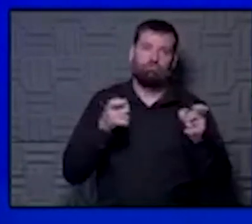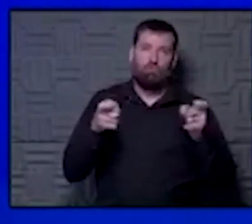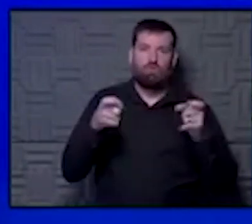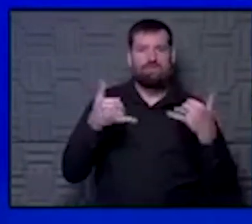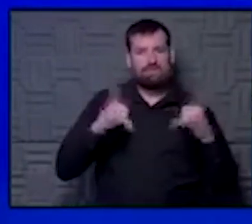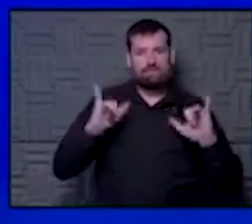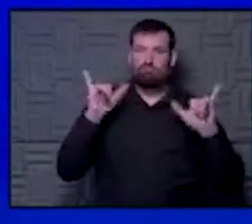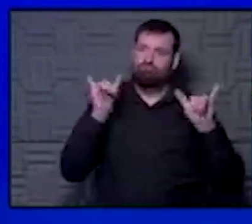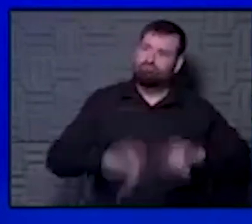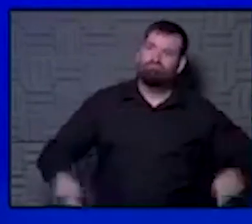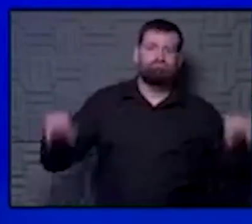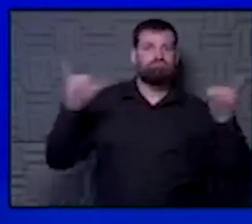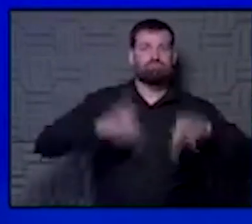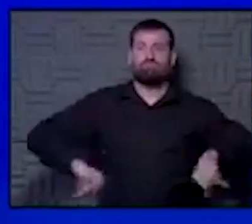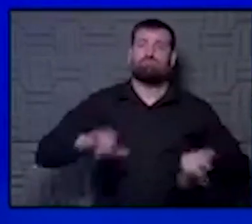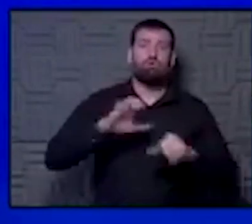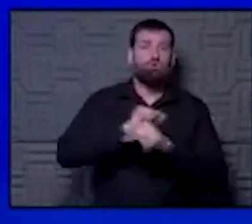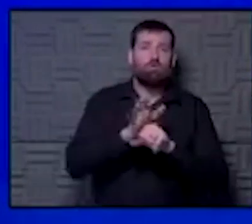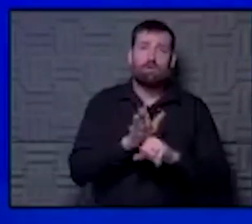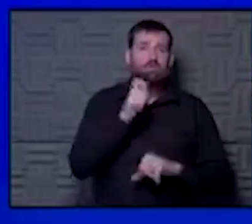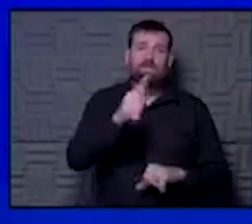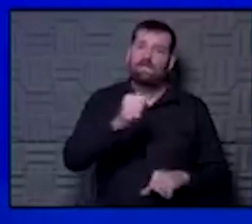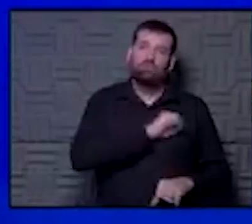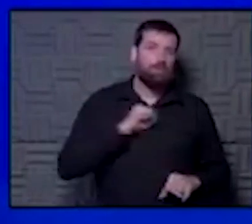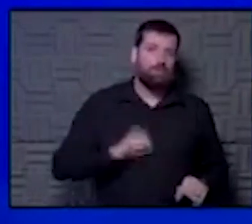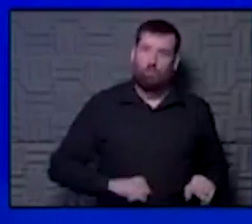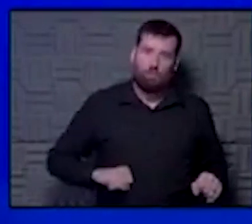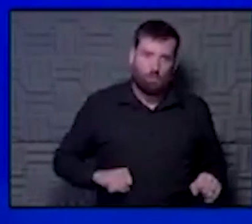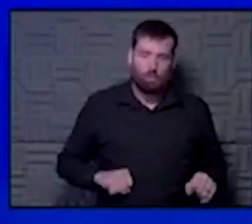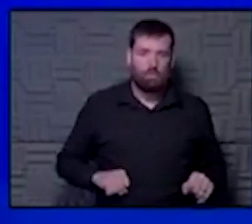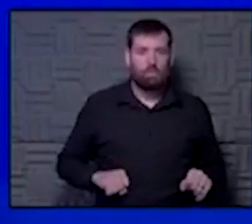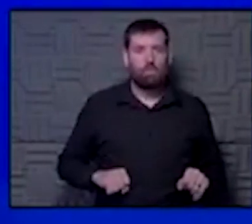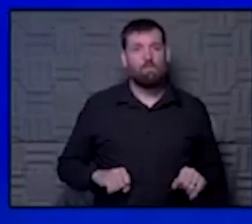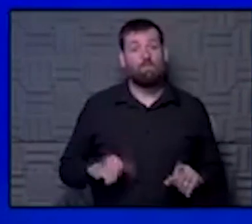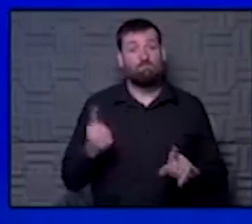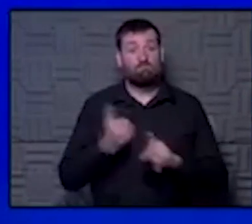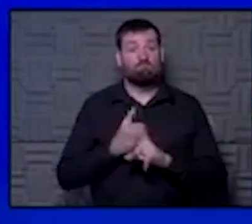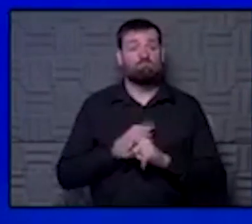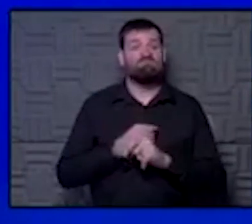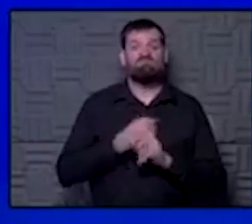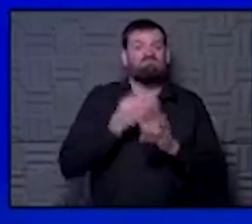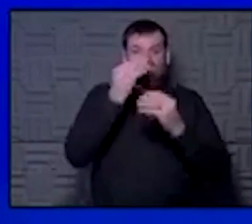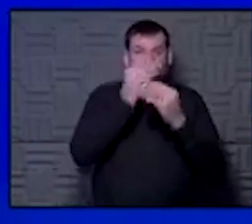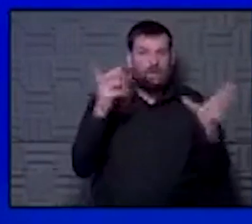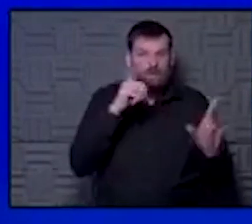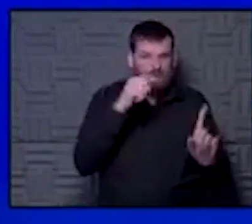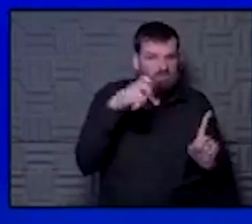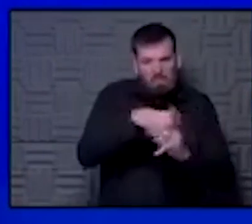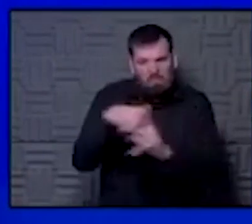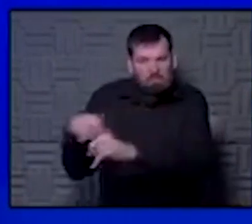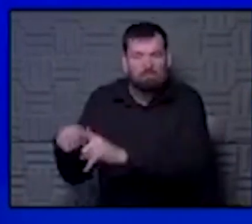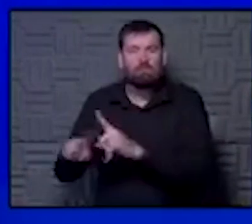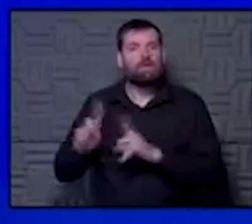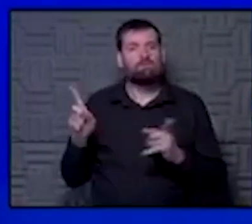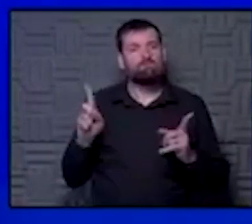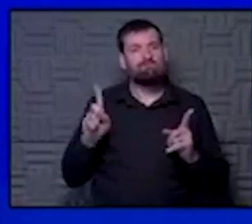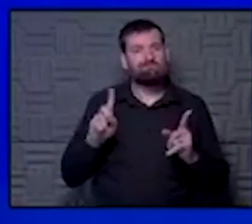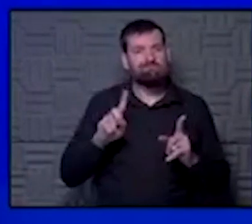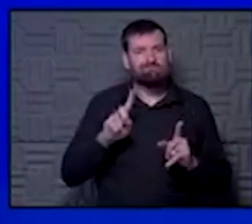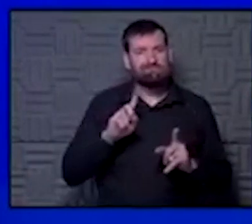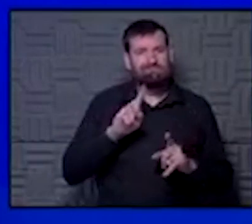hold. Coronavirus is not a superhero. It may be indiscriminate, but it's actually